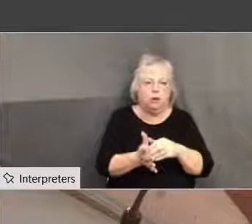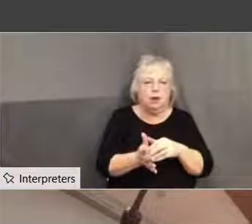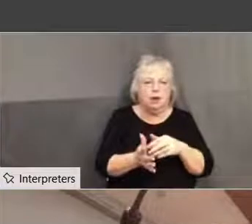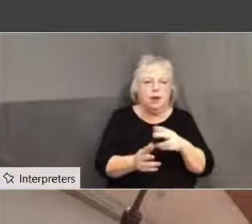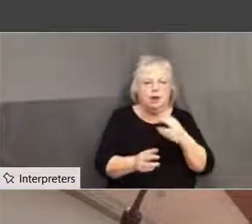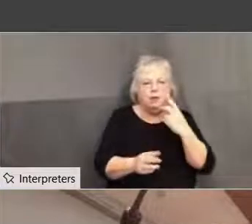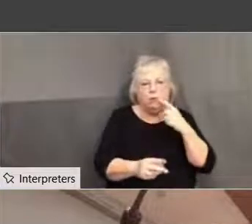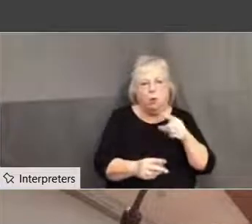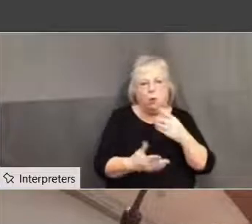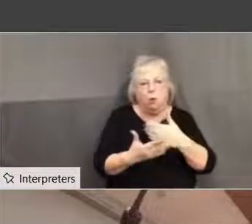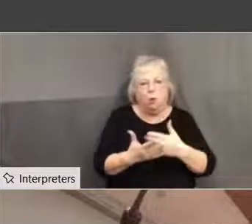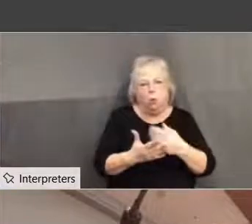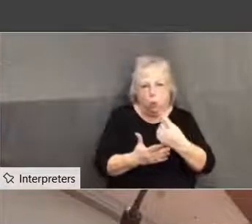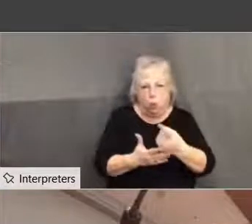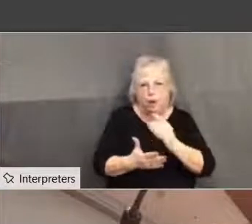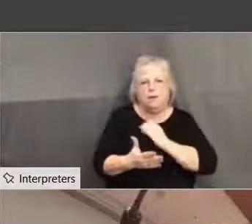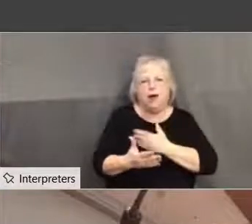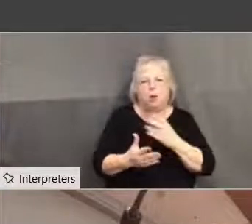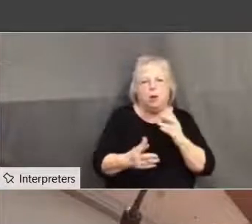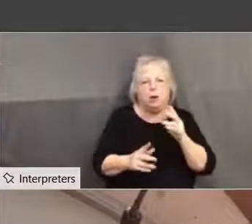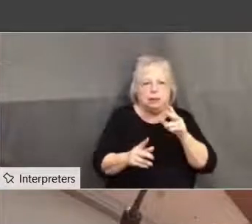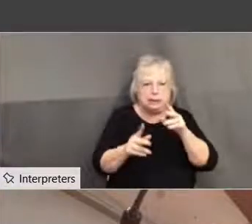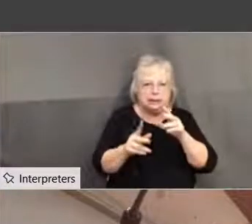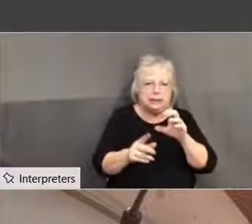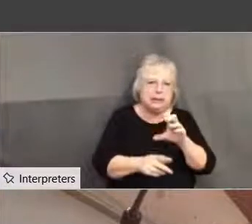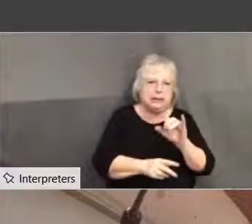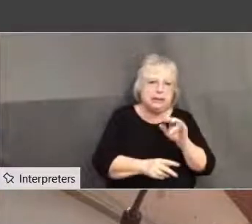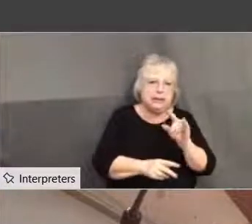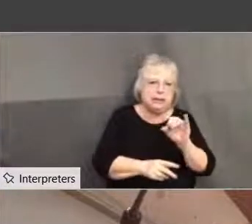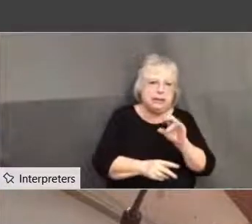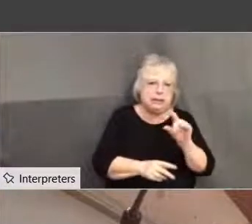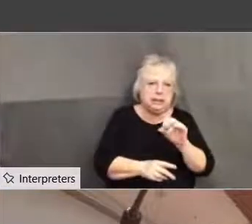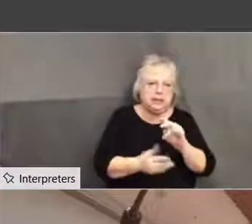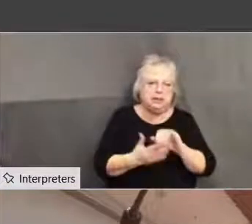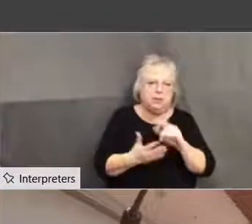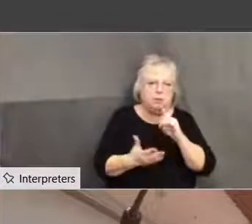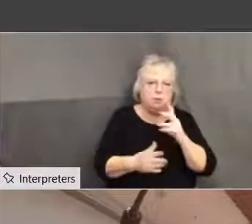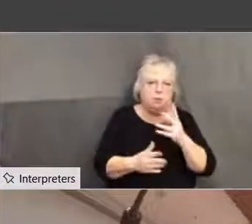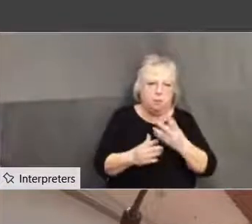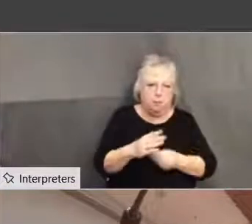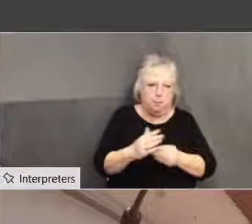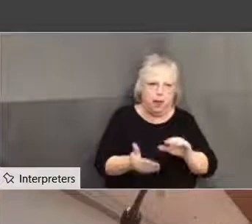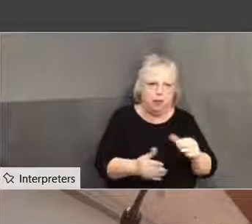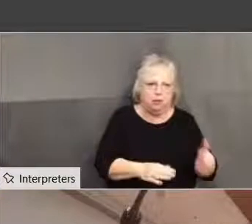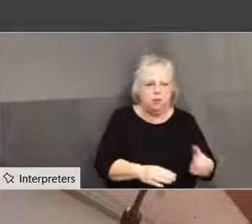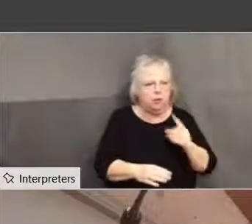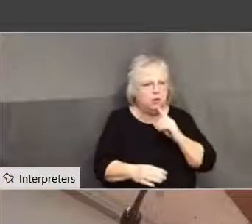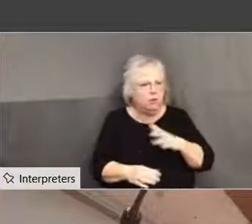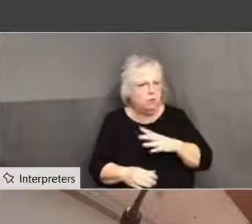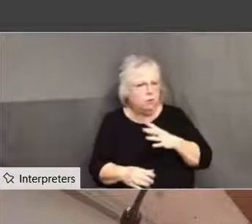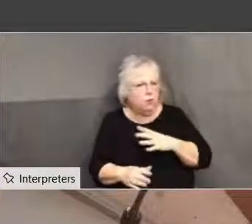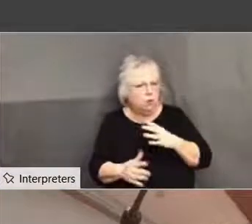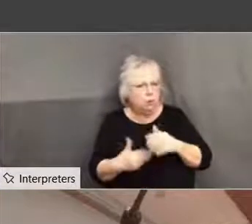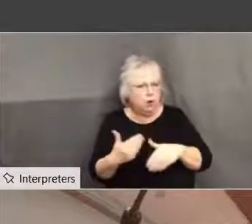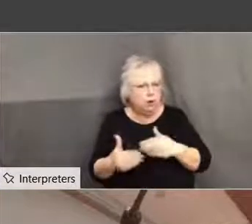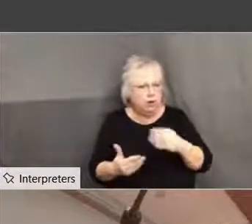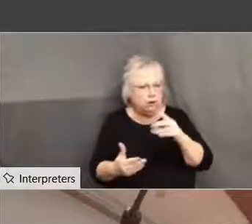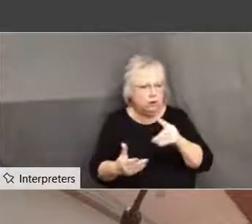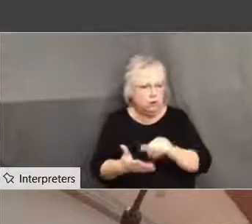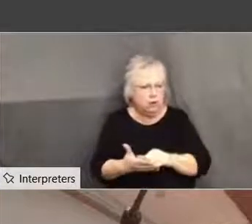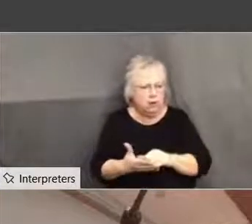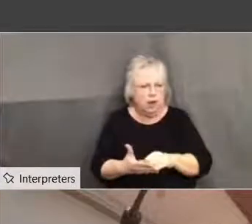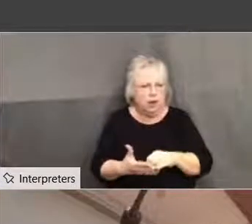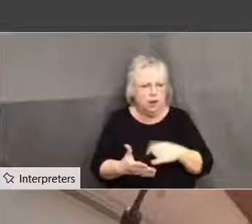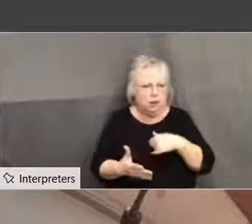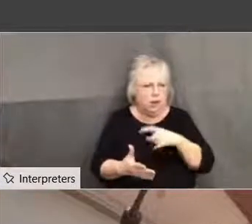one of our citizens that has passed on, is there a formal procedure, Mr. Moore, Mr. Eckert, or Mr. Carpenter, that we would